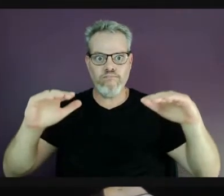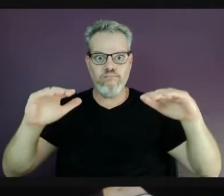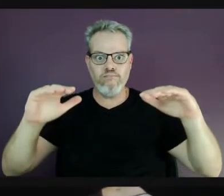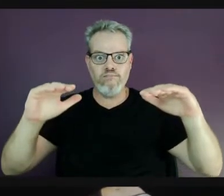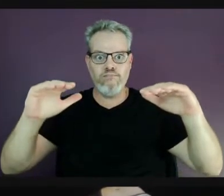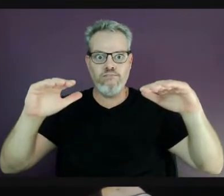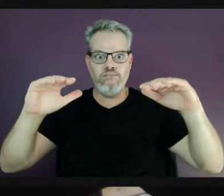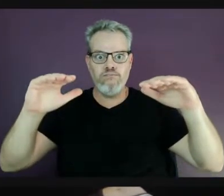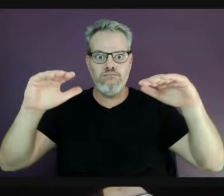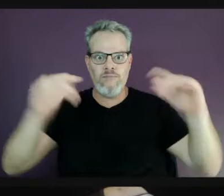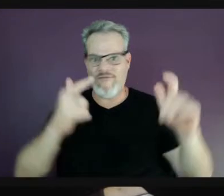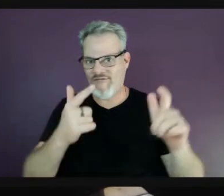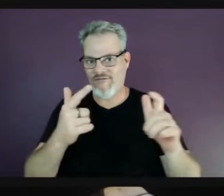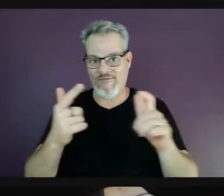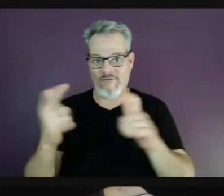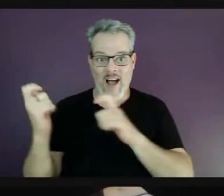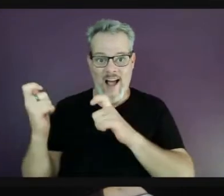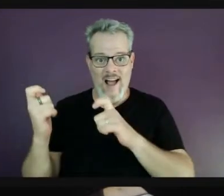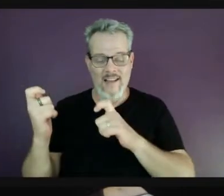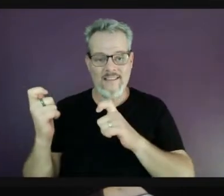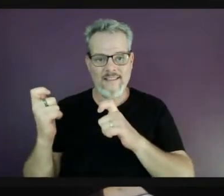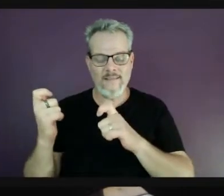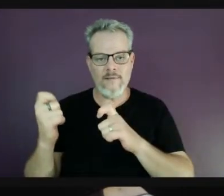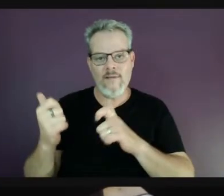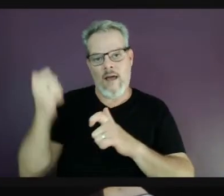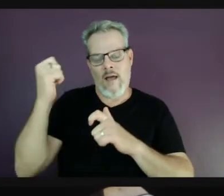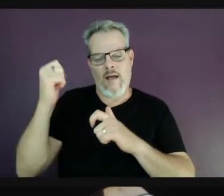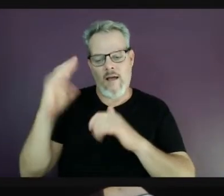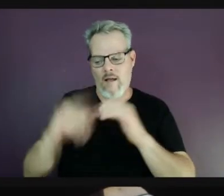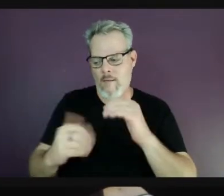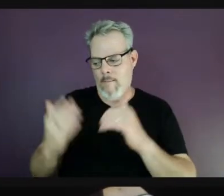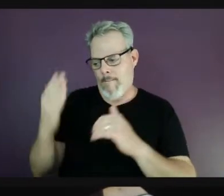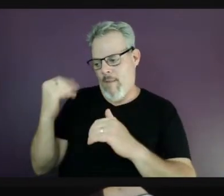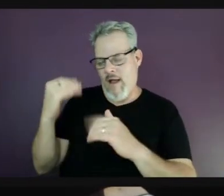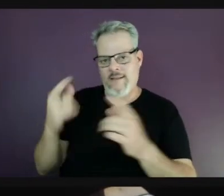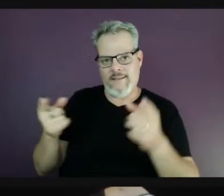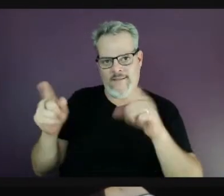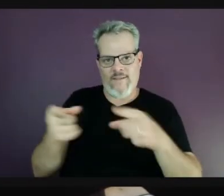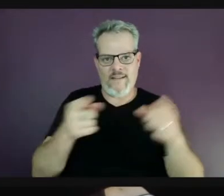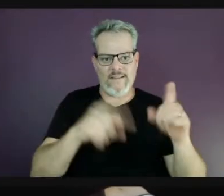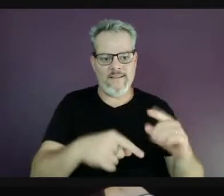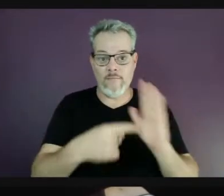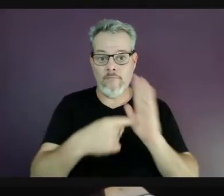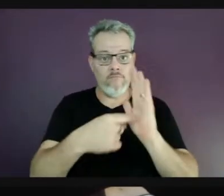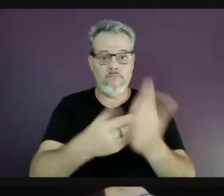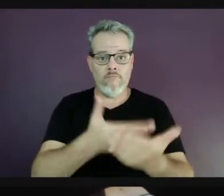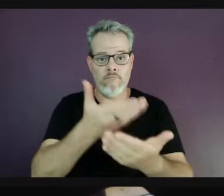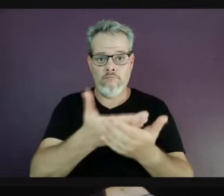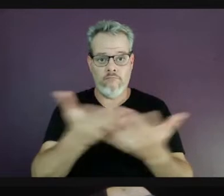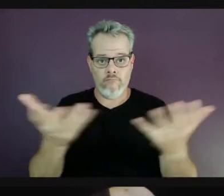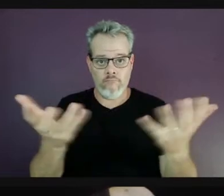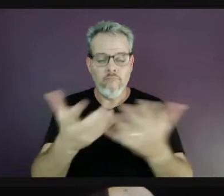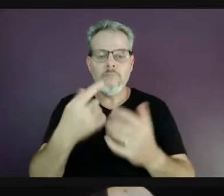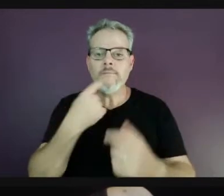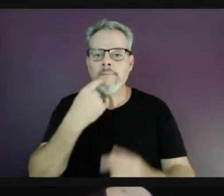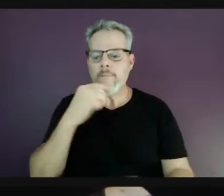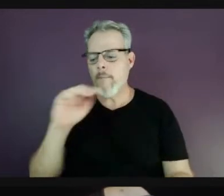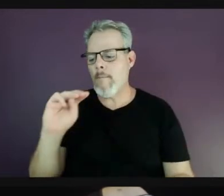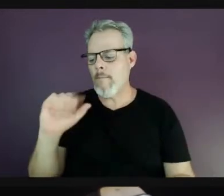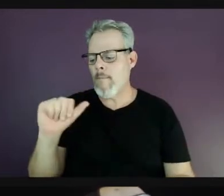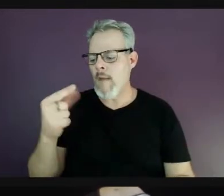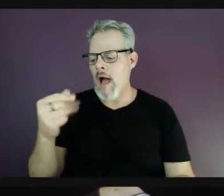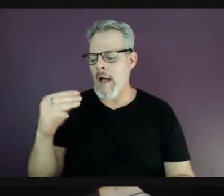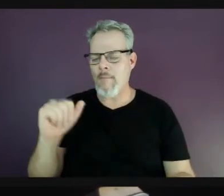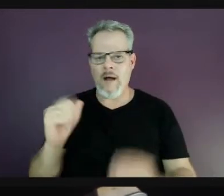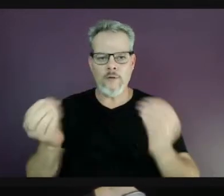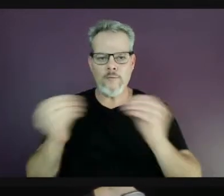exceeding rates that we've seen at any time in the recent past. And this indicates the magma is closer to the surface there than it has been in the recent